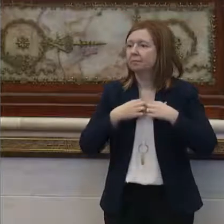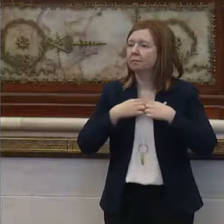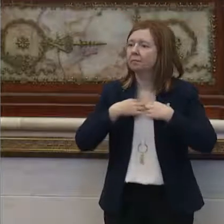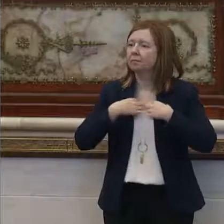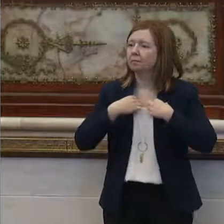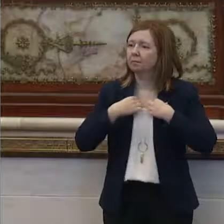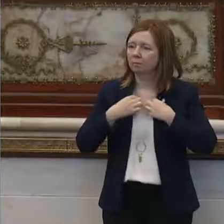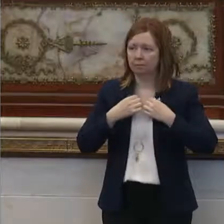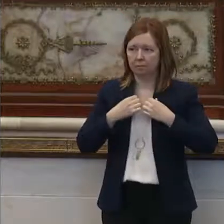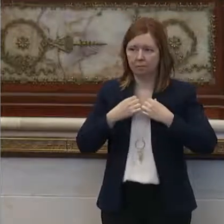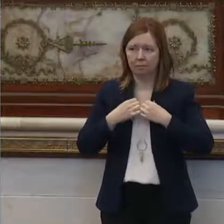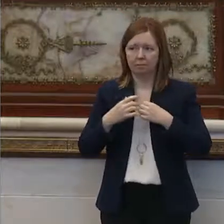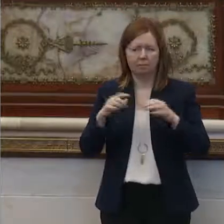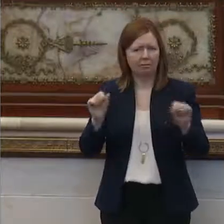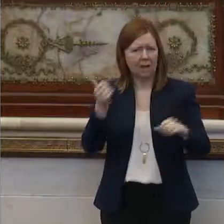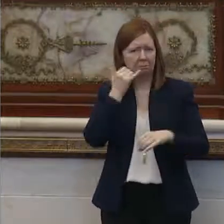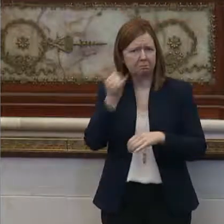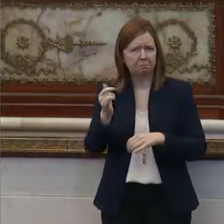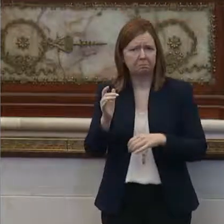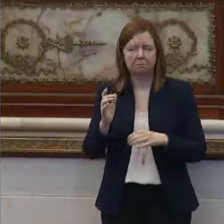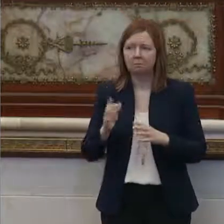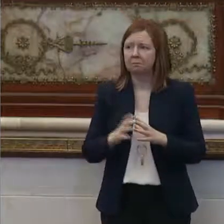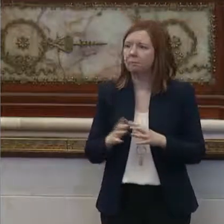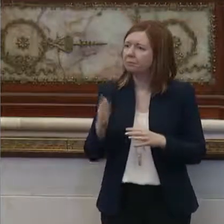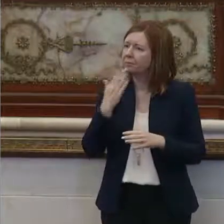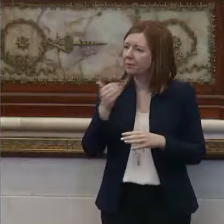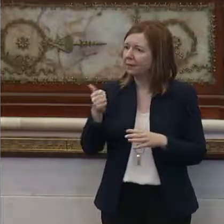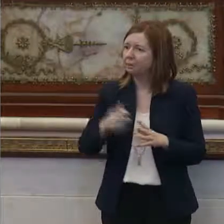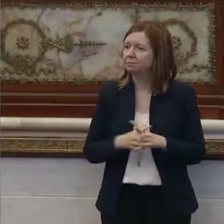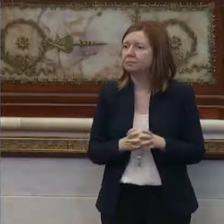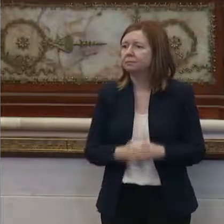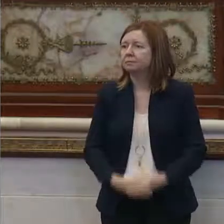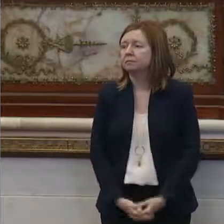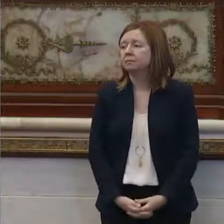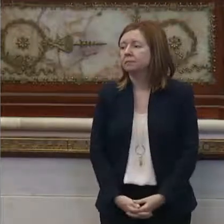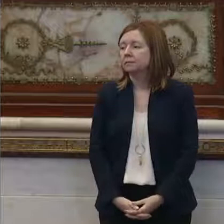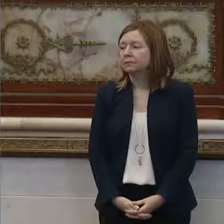give them a quick call. Okay, thank you.